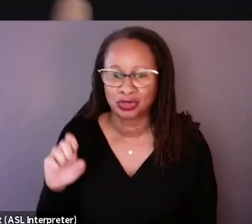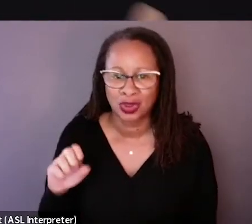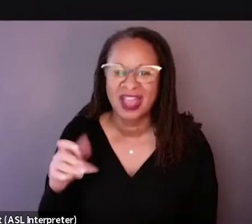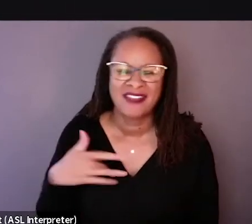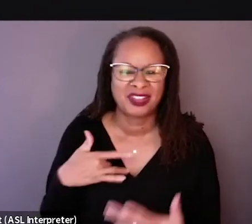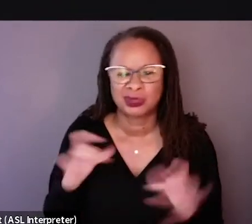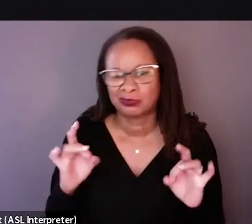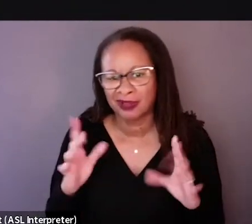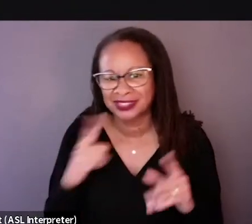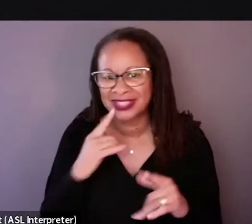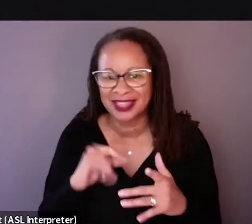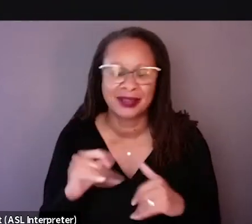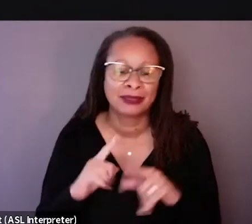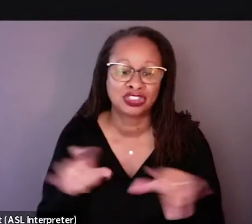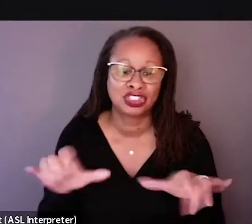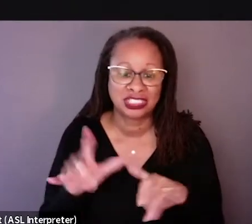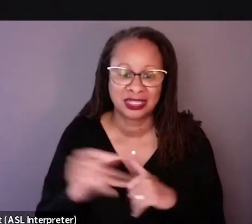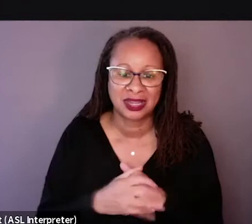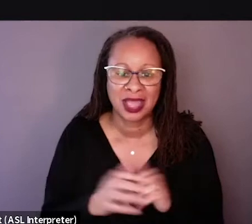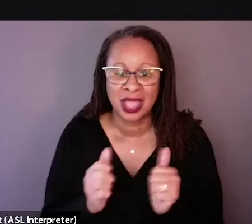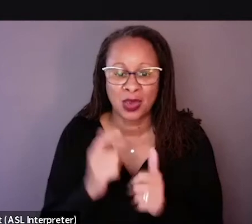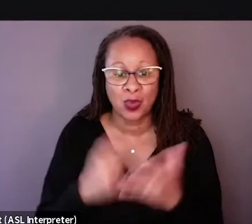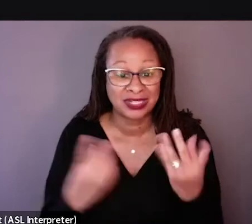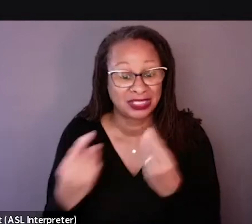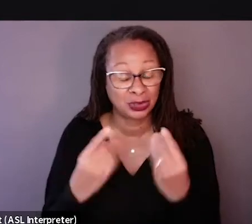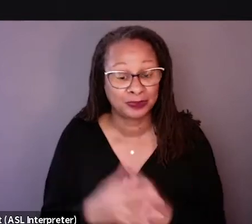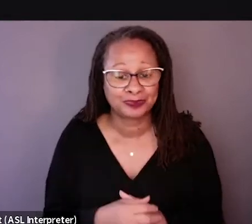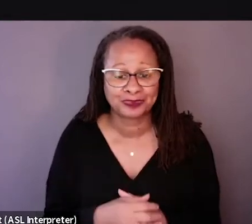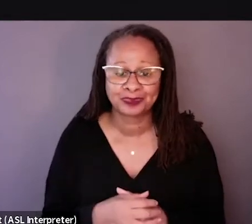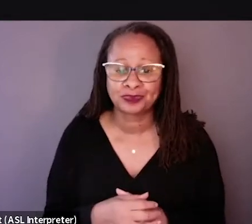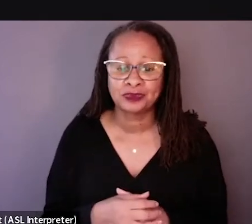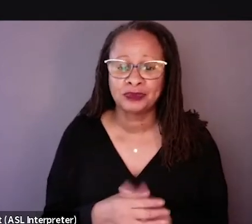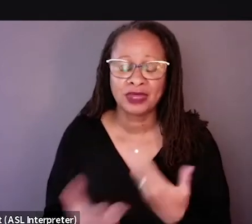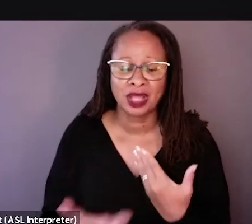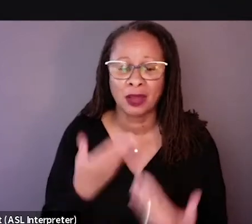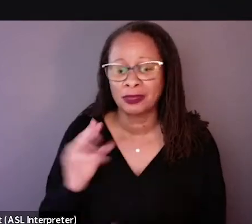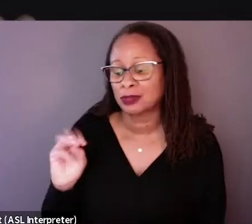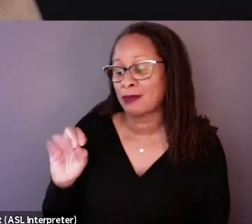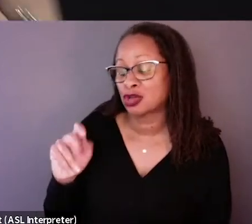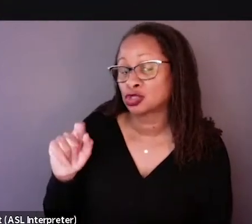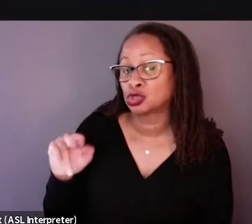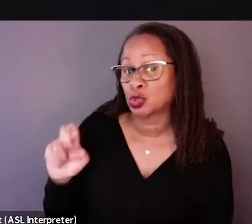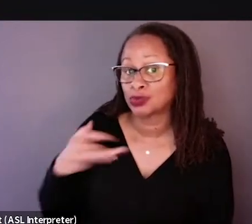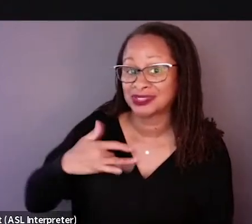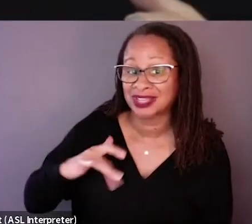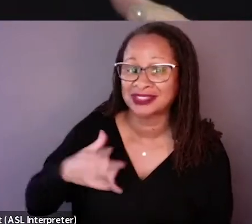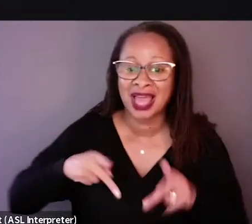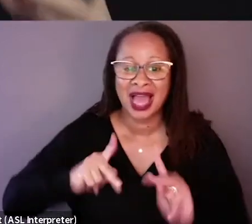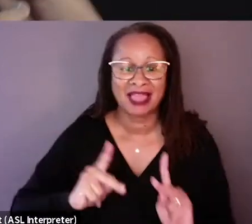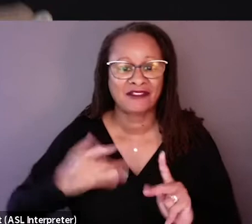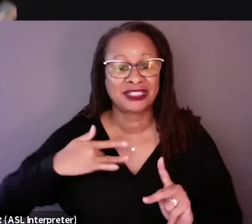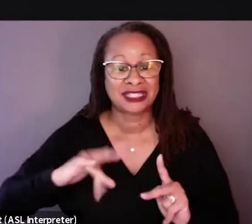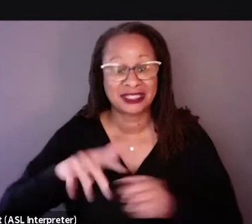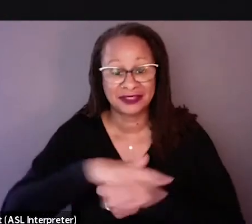that, but she did it. And what that did, the almost monotone sense allowed for a sense of space